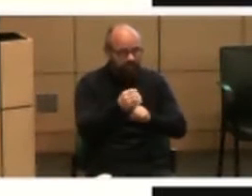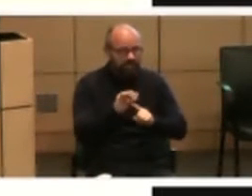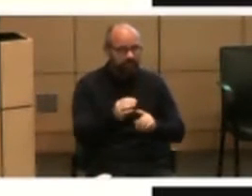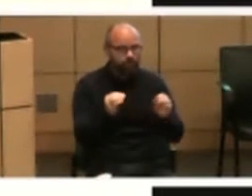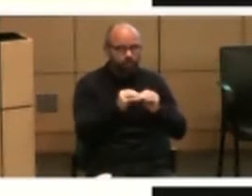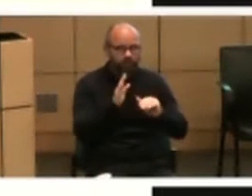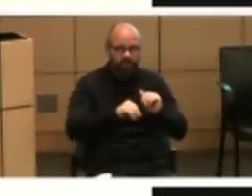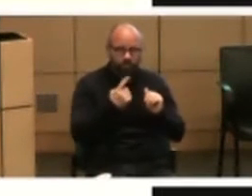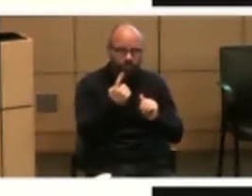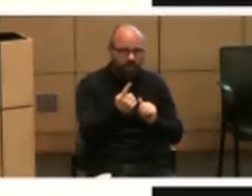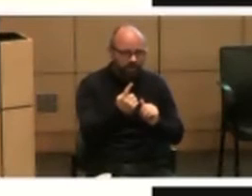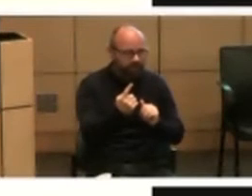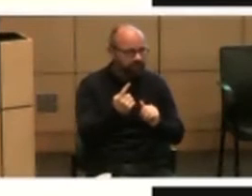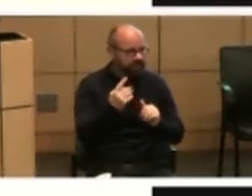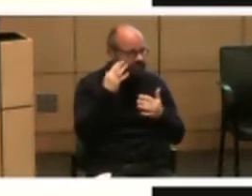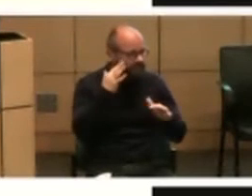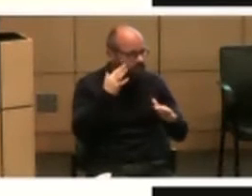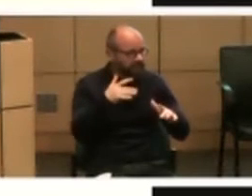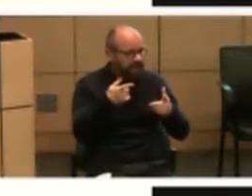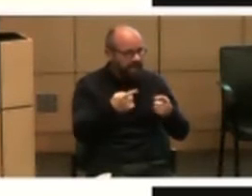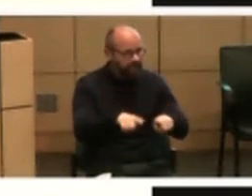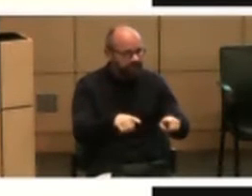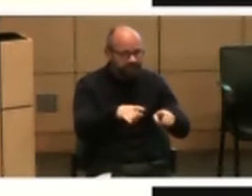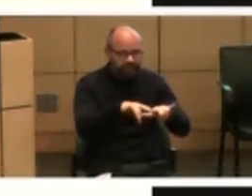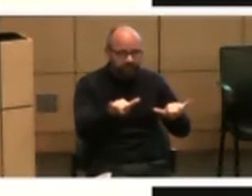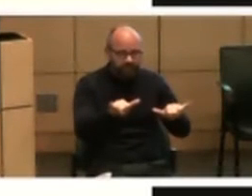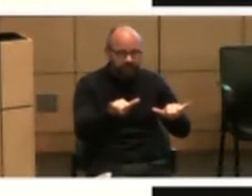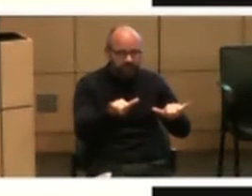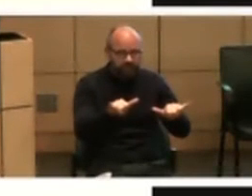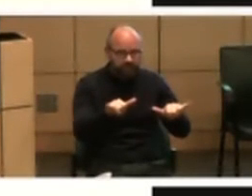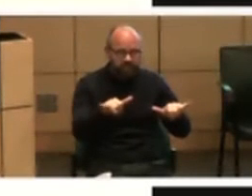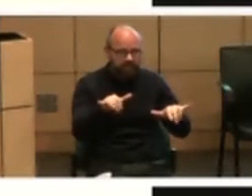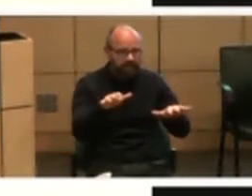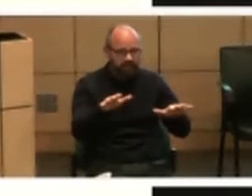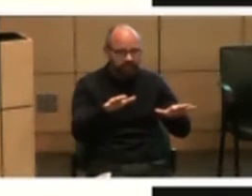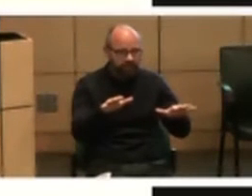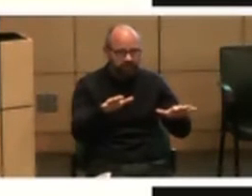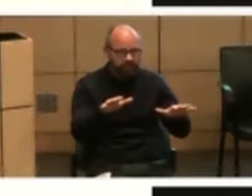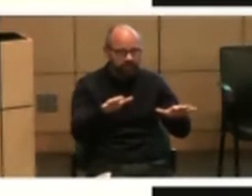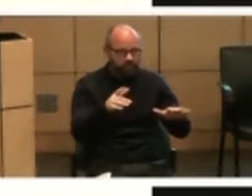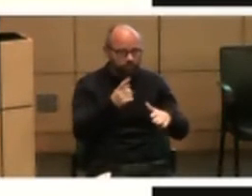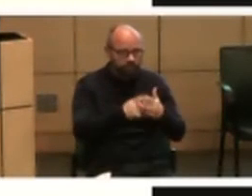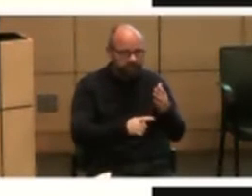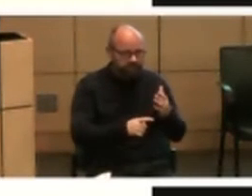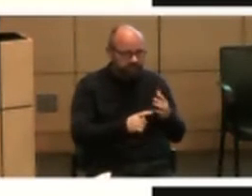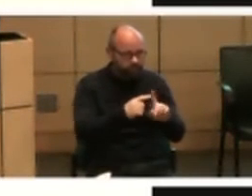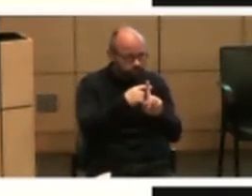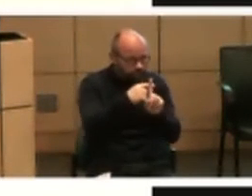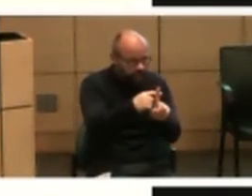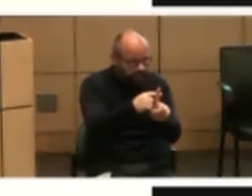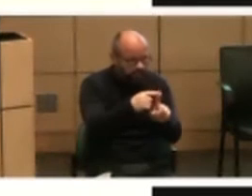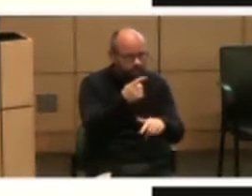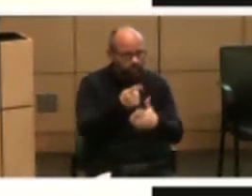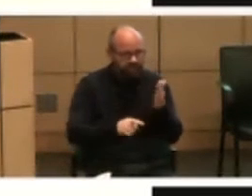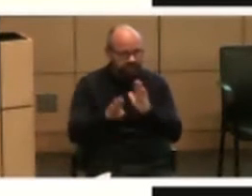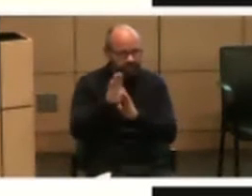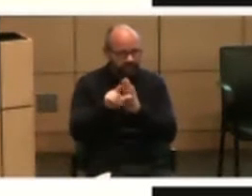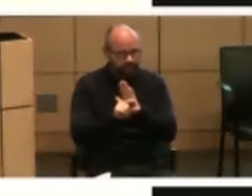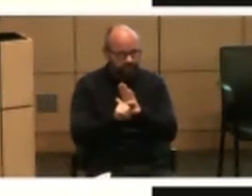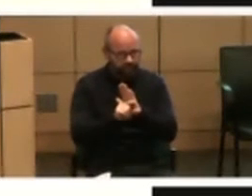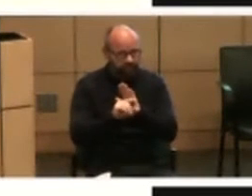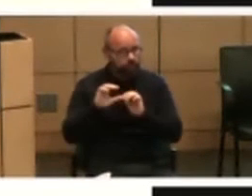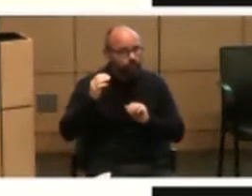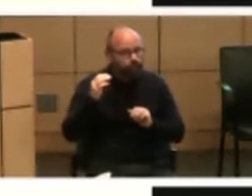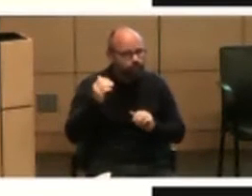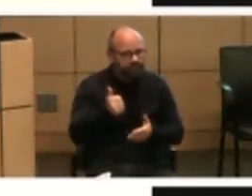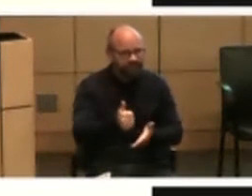same time, they actually work together to help you determine what is the target and what's the background, and to split those out. And if you have